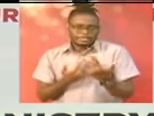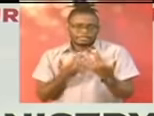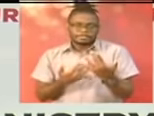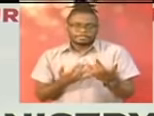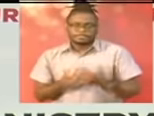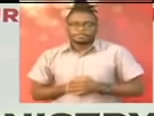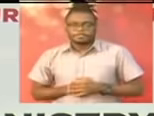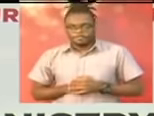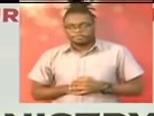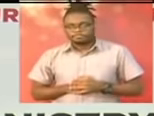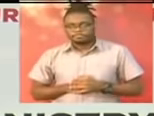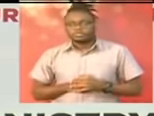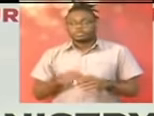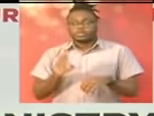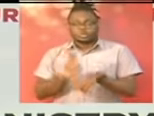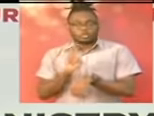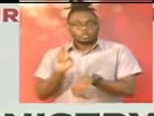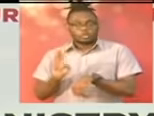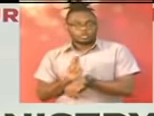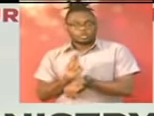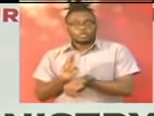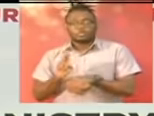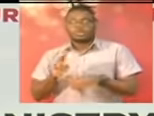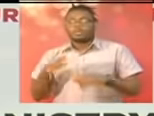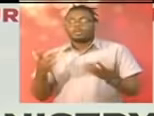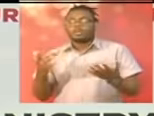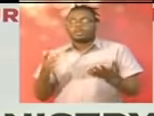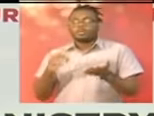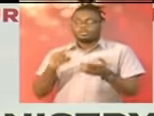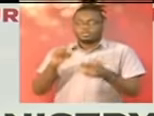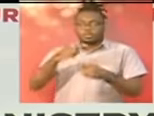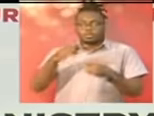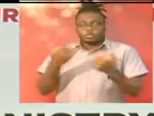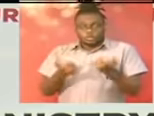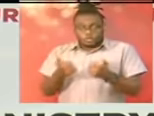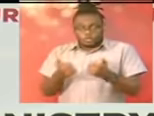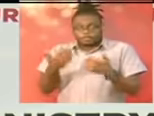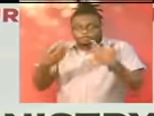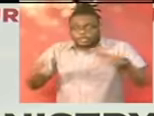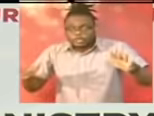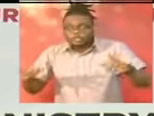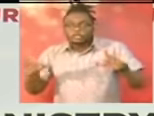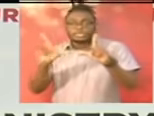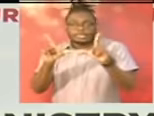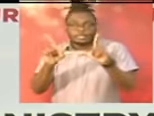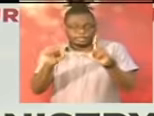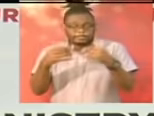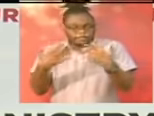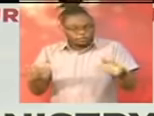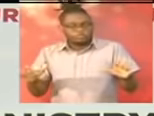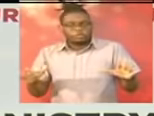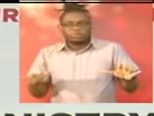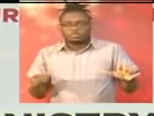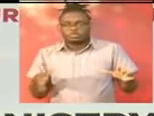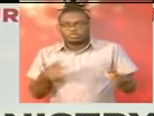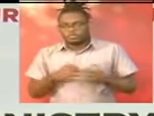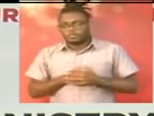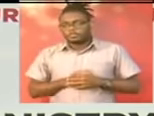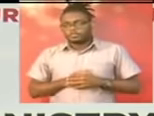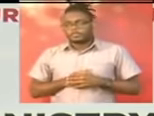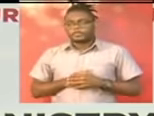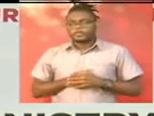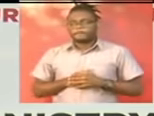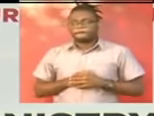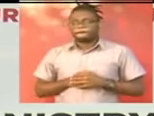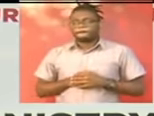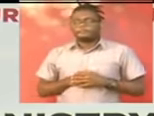the ones that we've been looking at. And until such time, the issue of whether it's going to enter into COVAX or not is not one that we